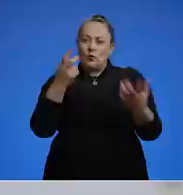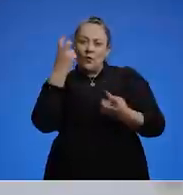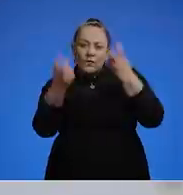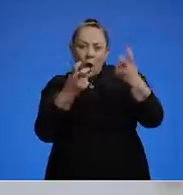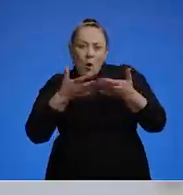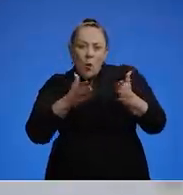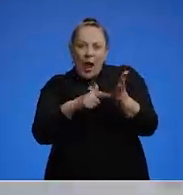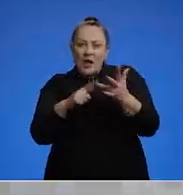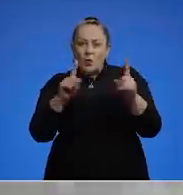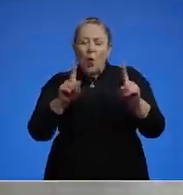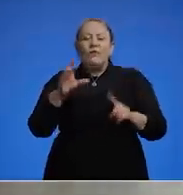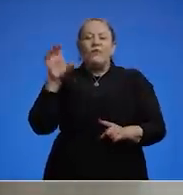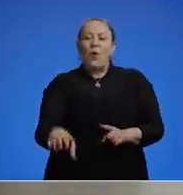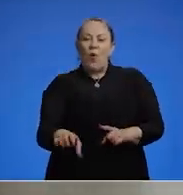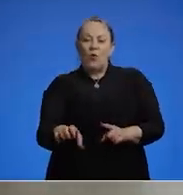by force.